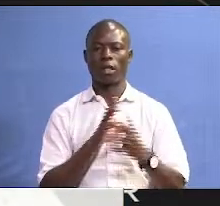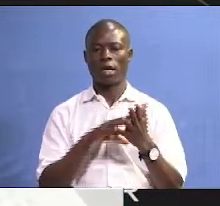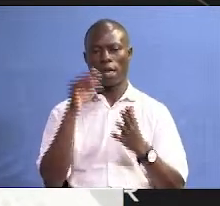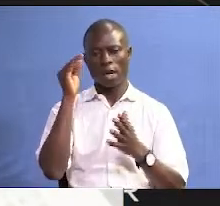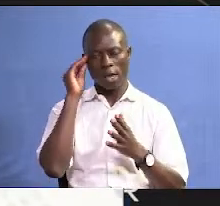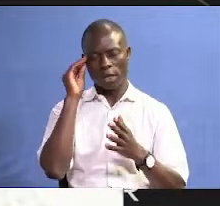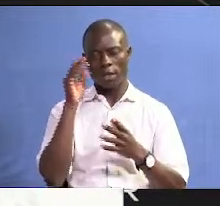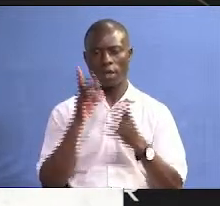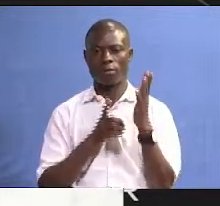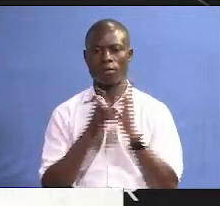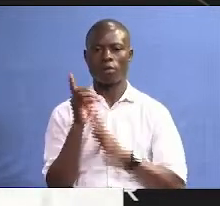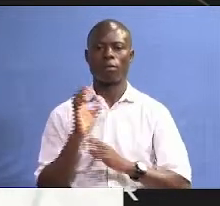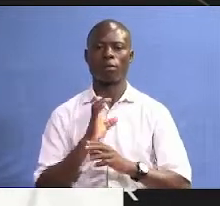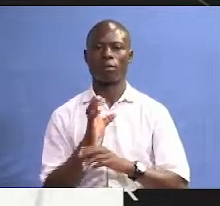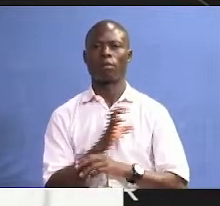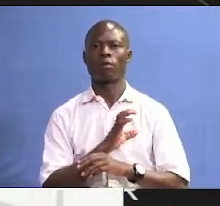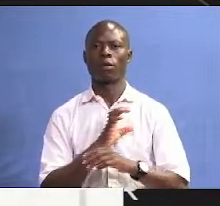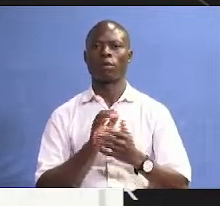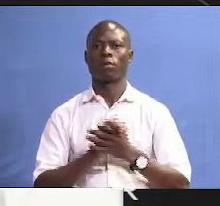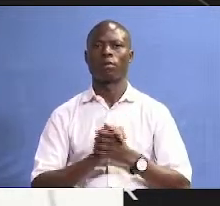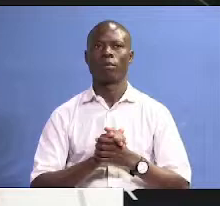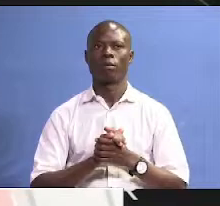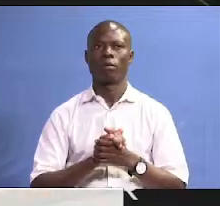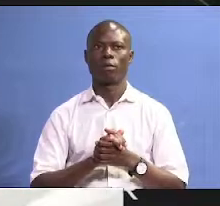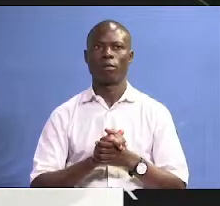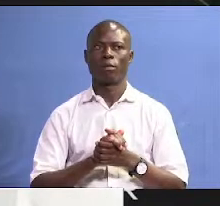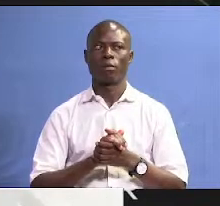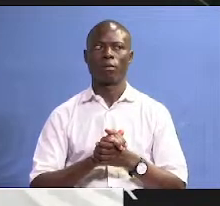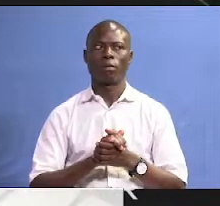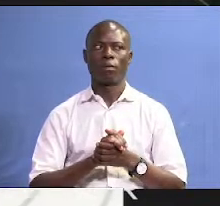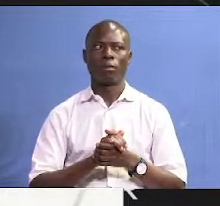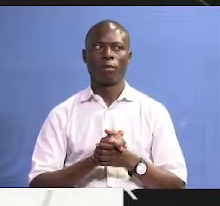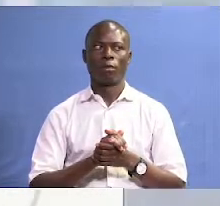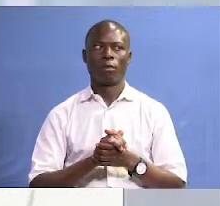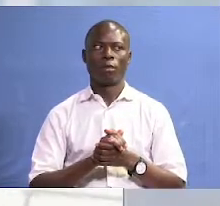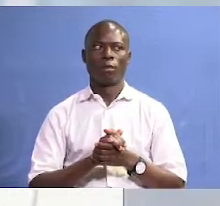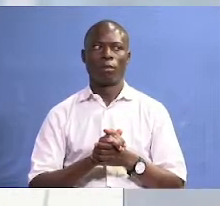Development Committee. Brian Auma, KUTV.